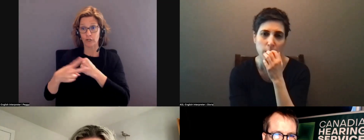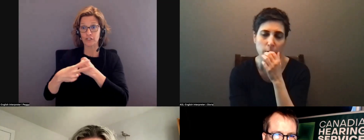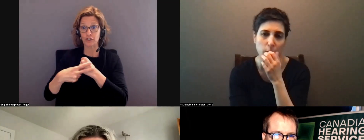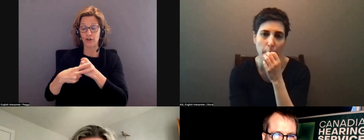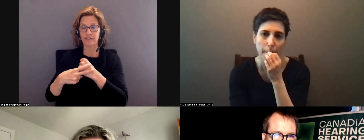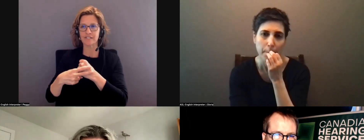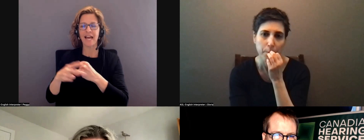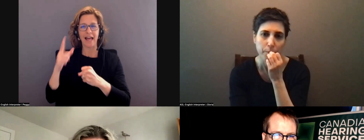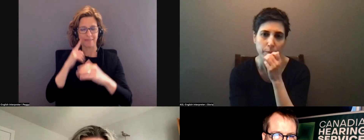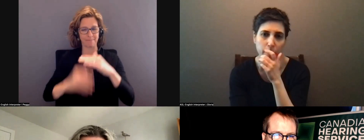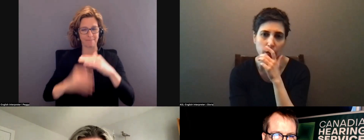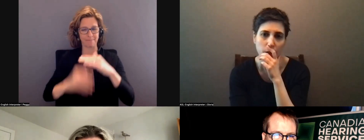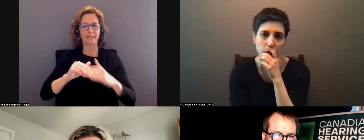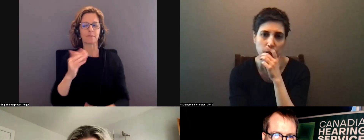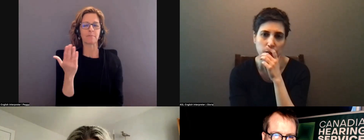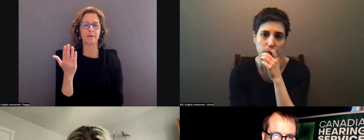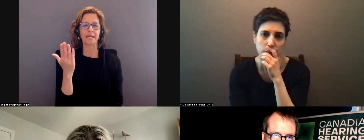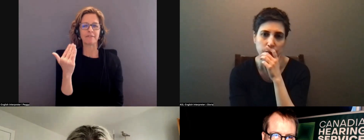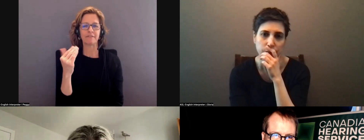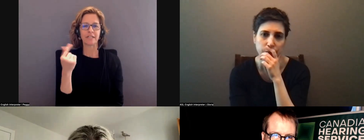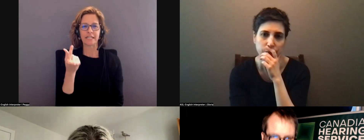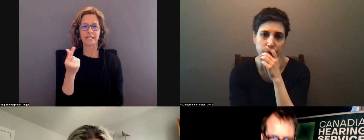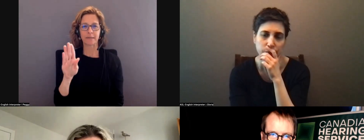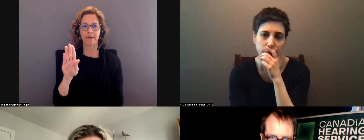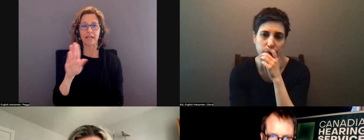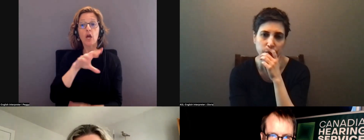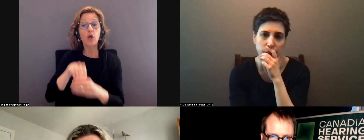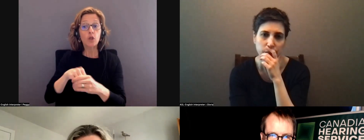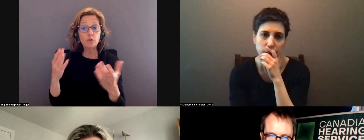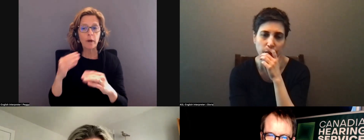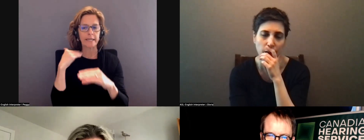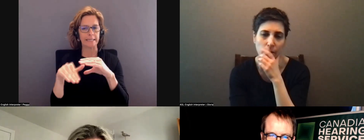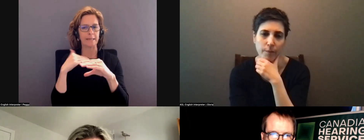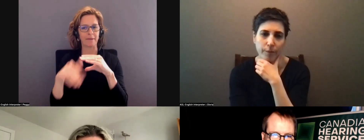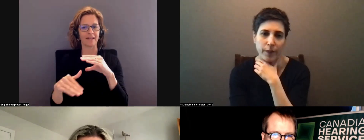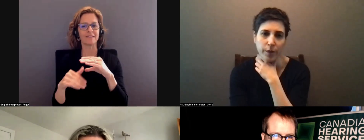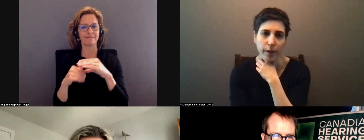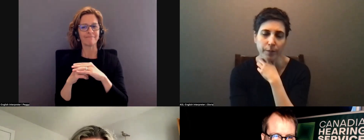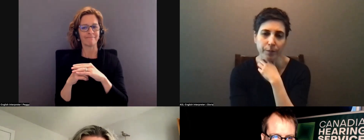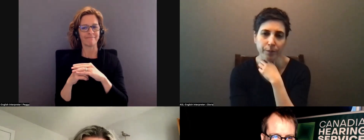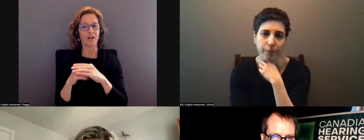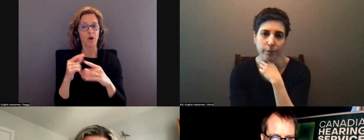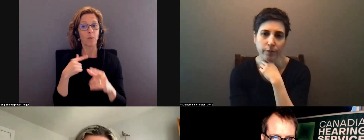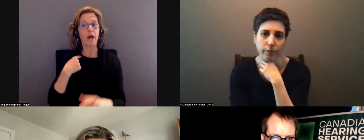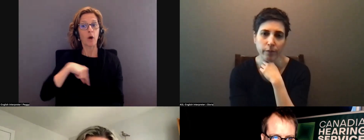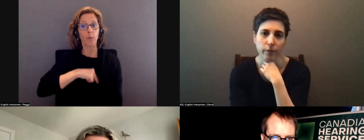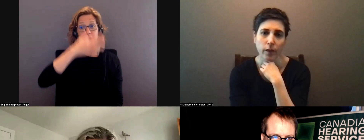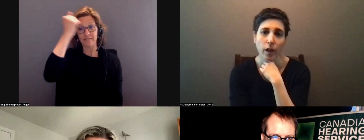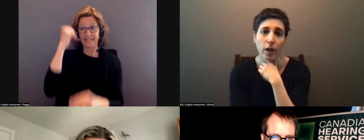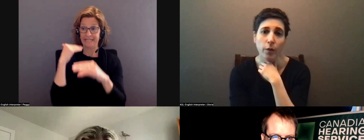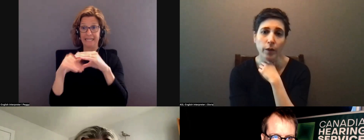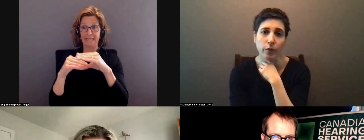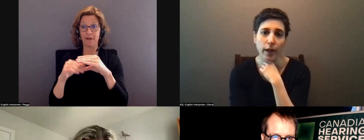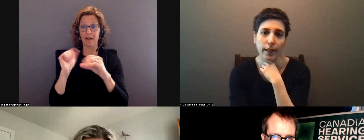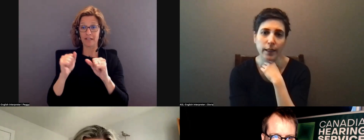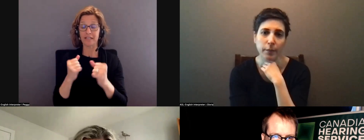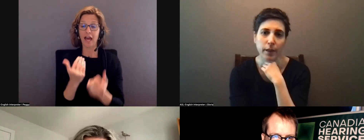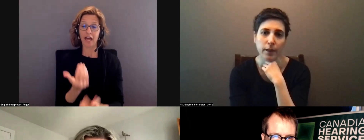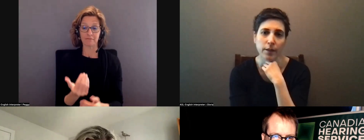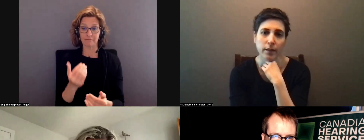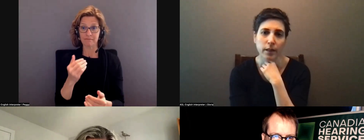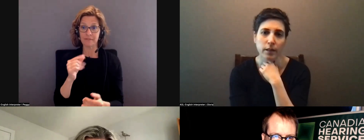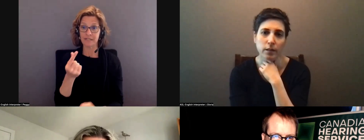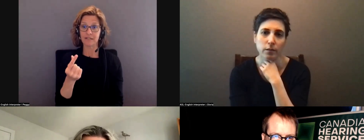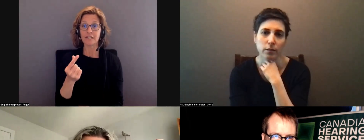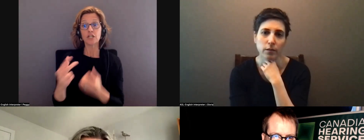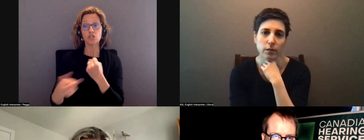around 15 gigabytes. That includes your email. So we forget that our email can take up a lot of space in